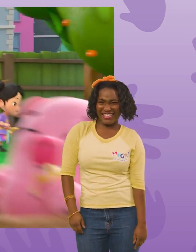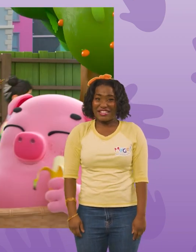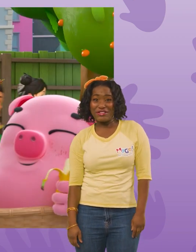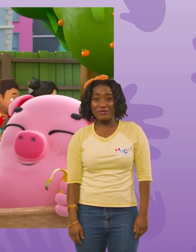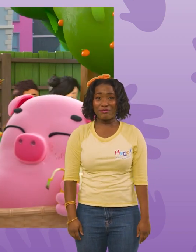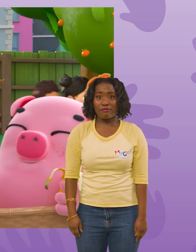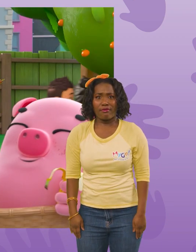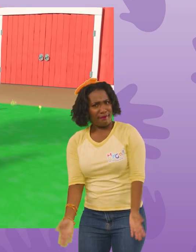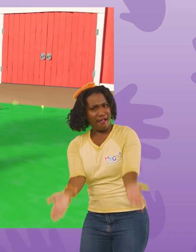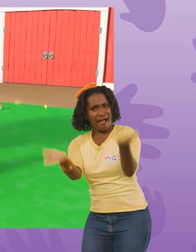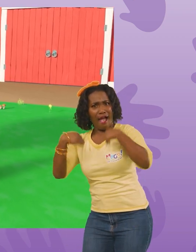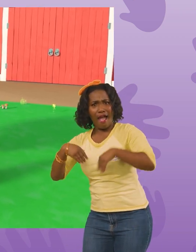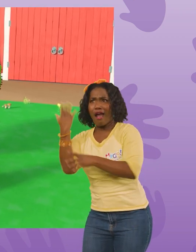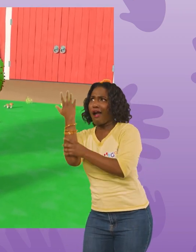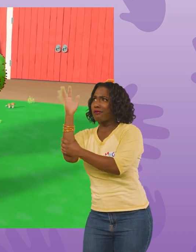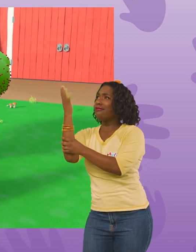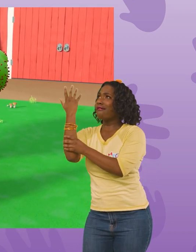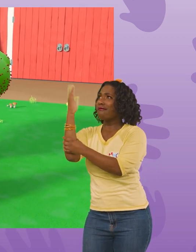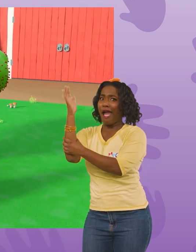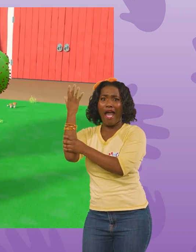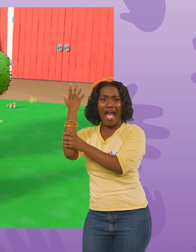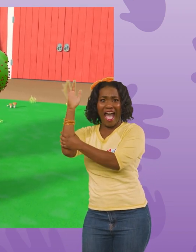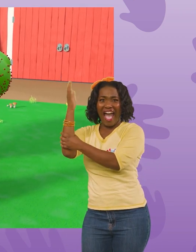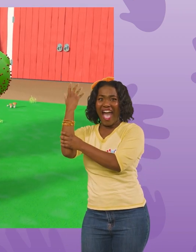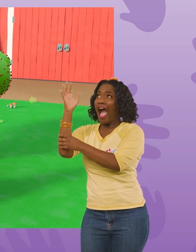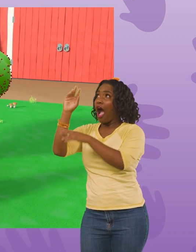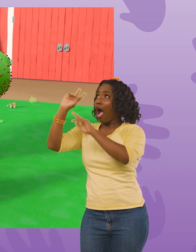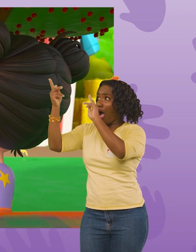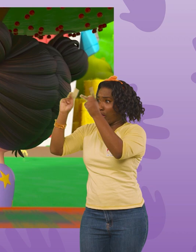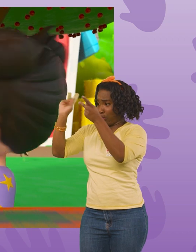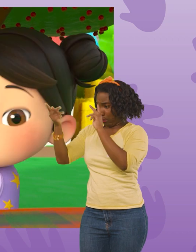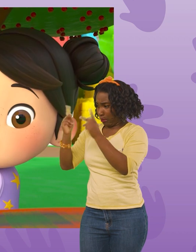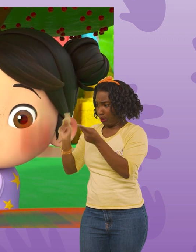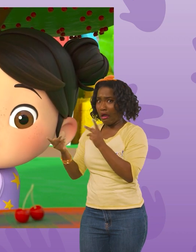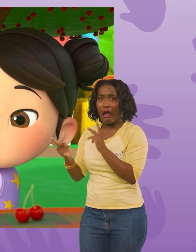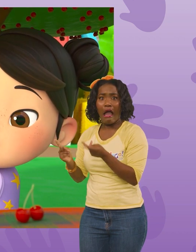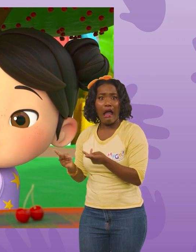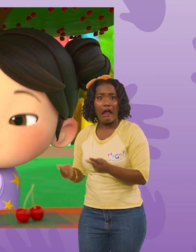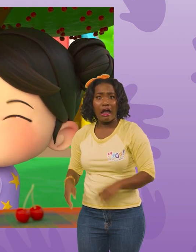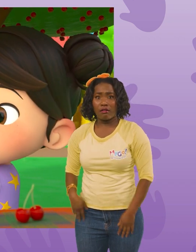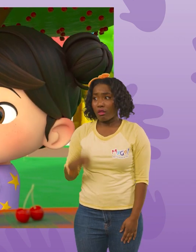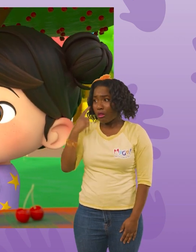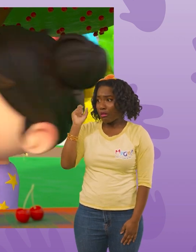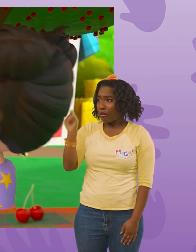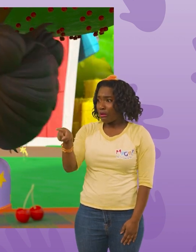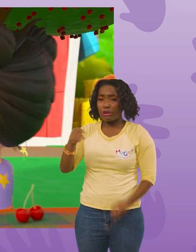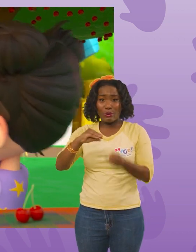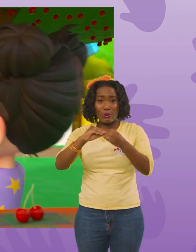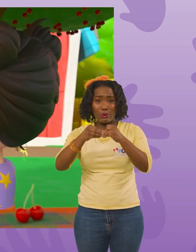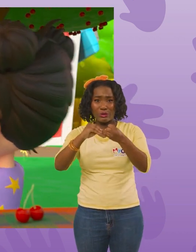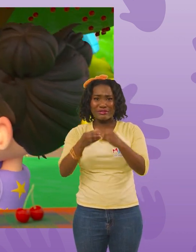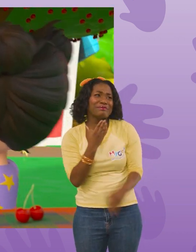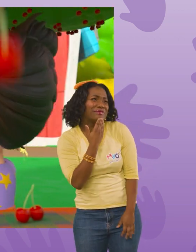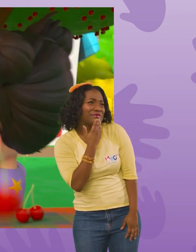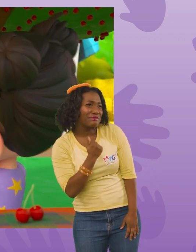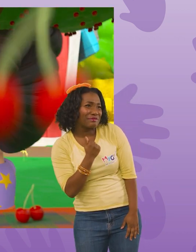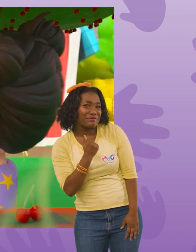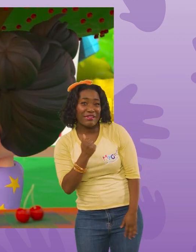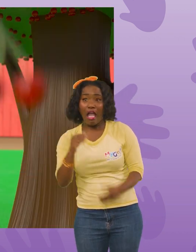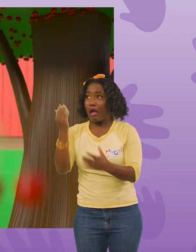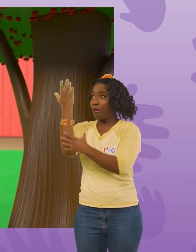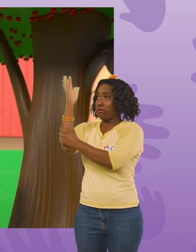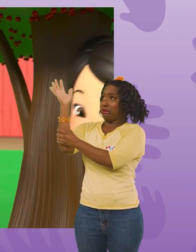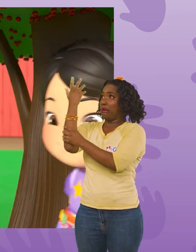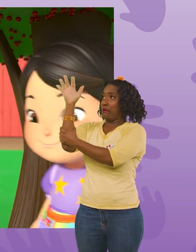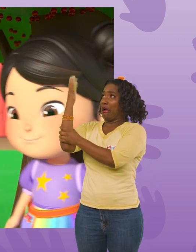Won't you shake a tree with me to see what we can find? Look at those cherries. Oh, so sweet. Let's shake the